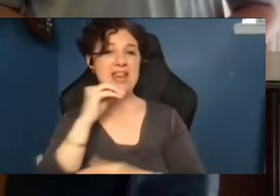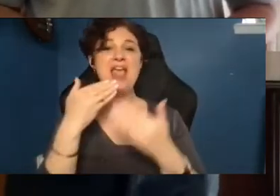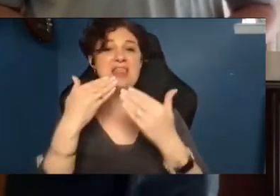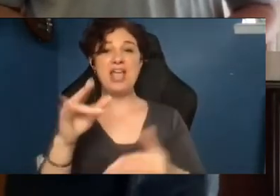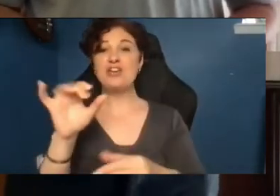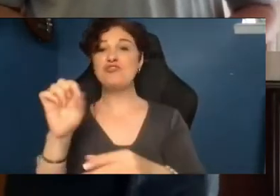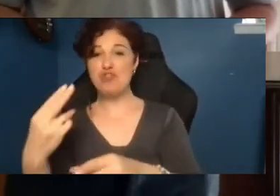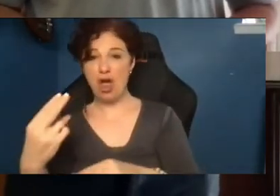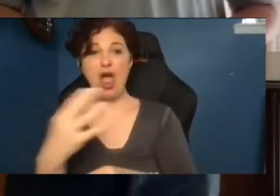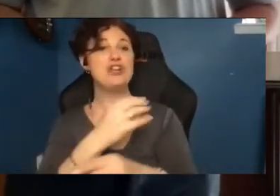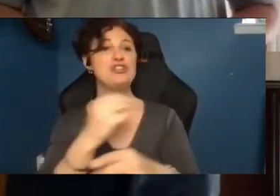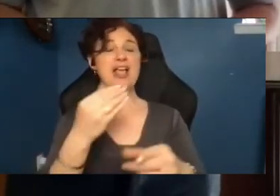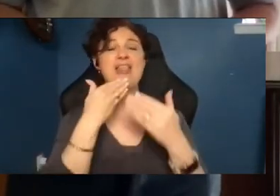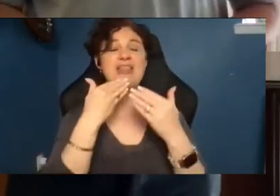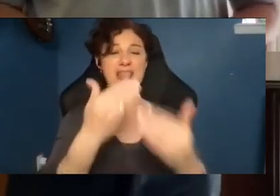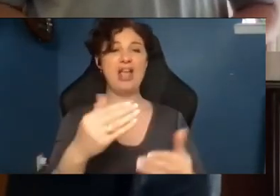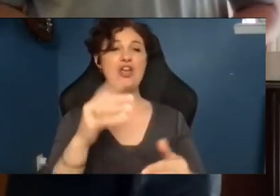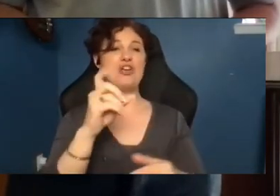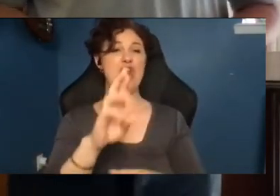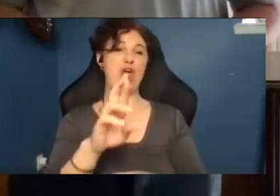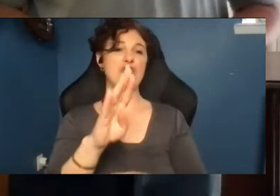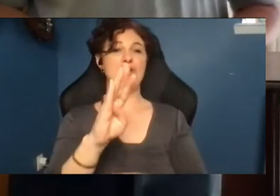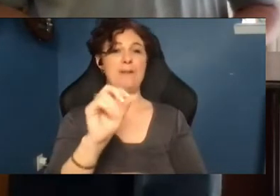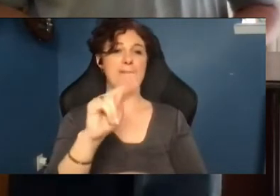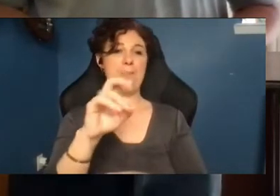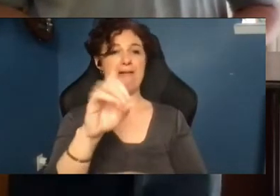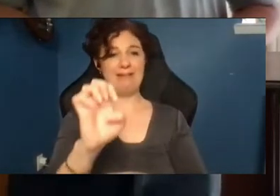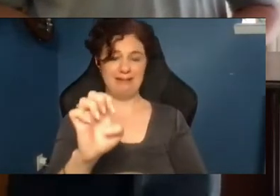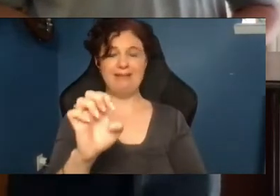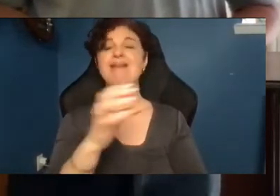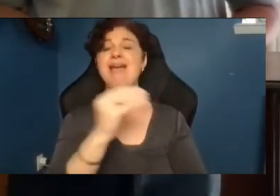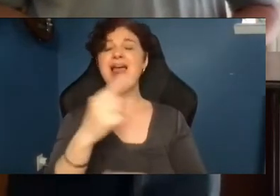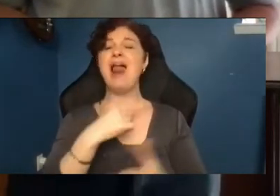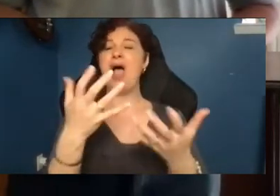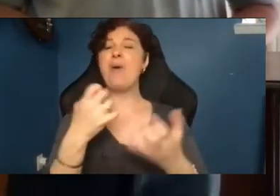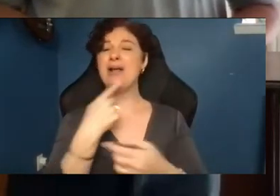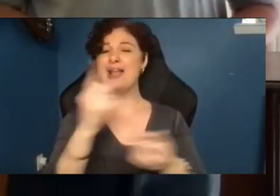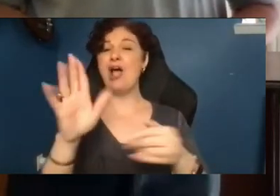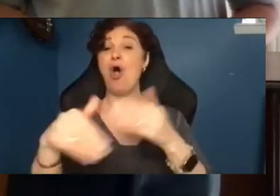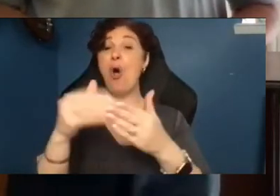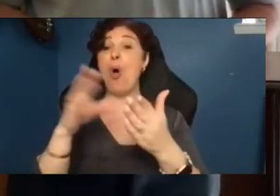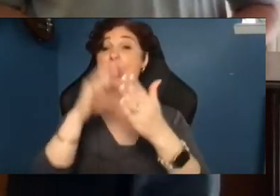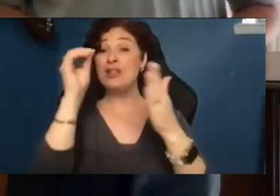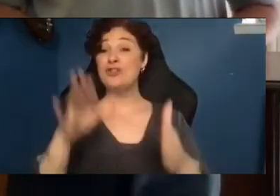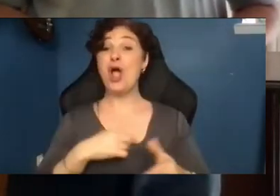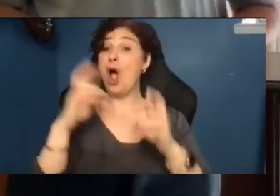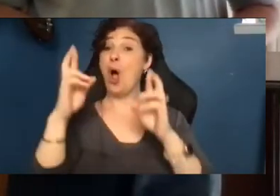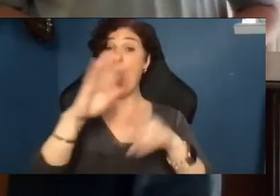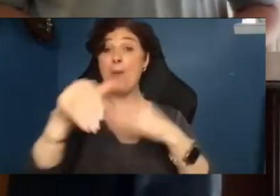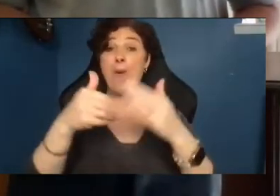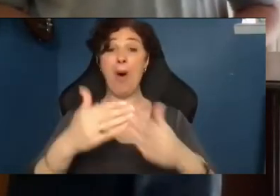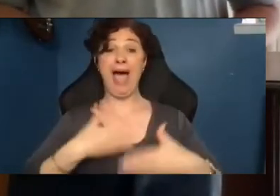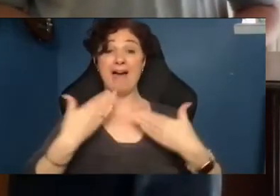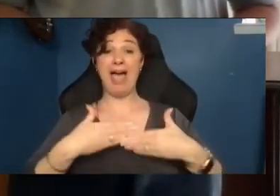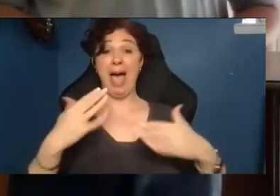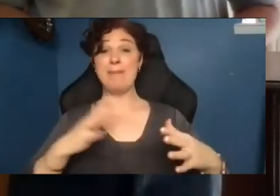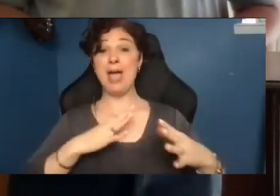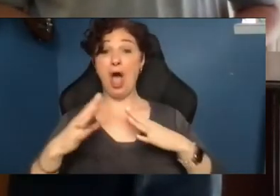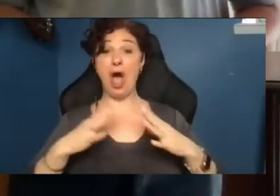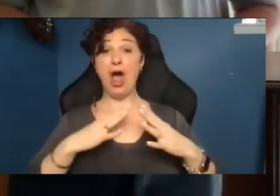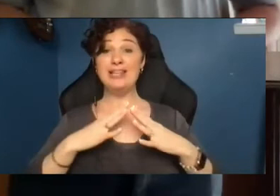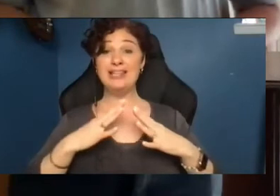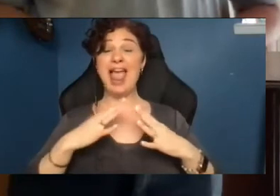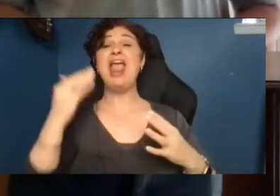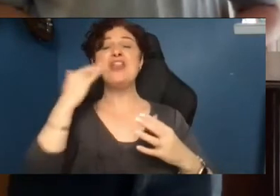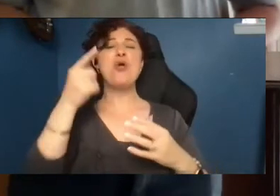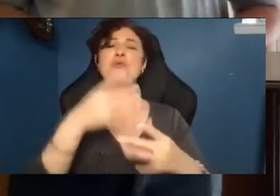you to Josh, and thank you to Dr. Bondi. And I want to tell all the students that I hope everyone has a happy holiday and know that